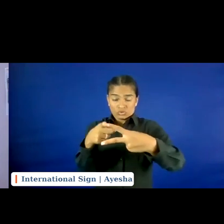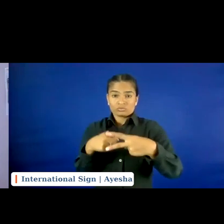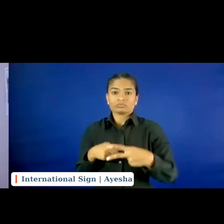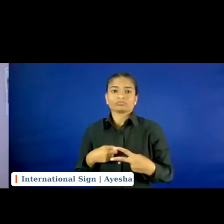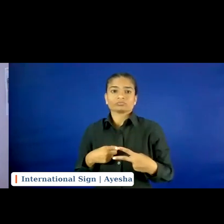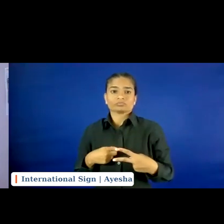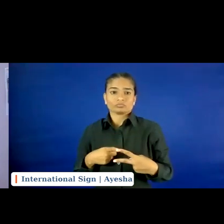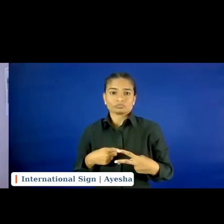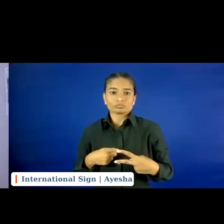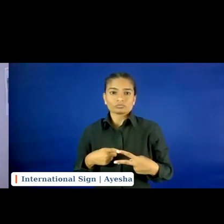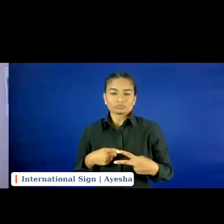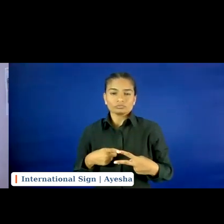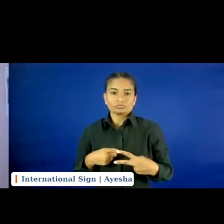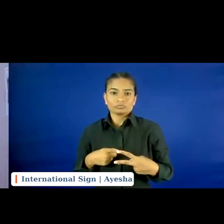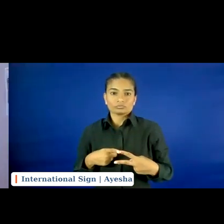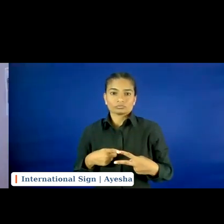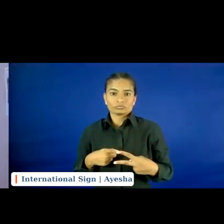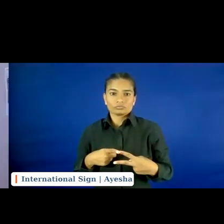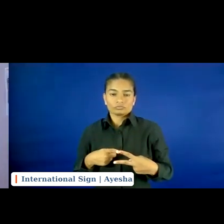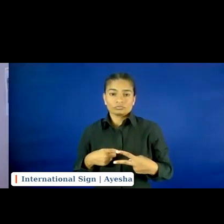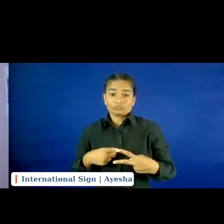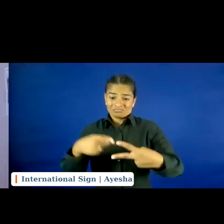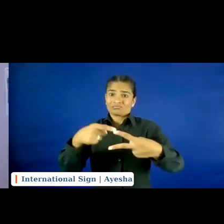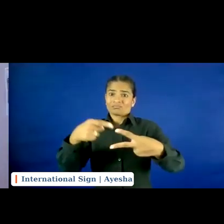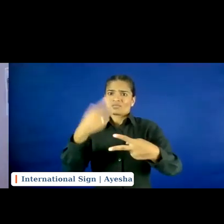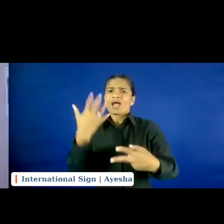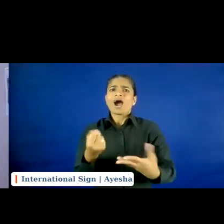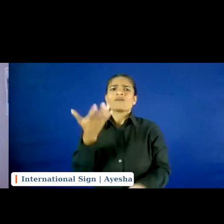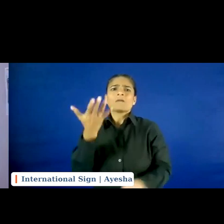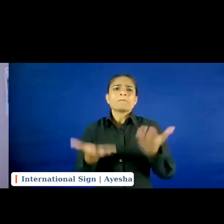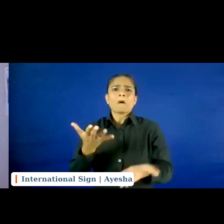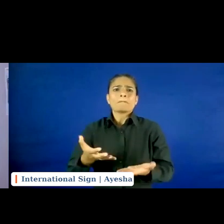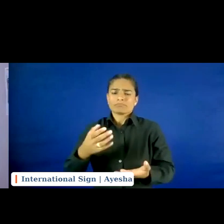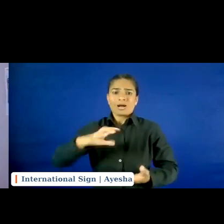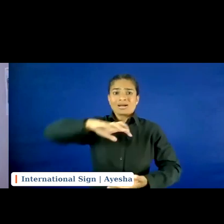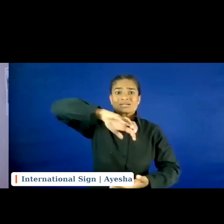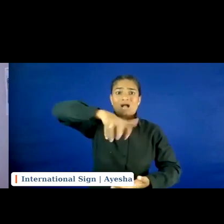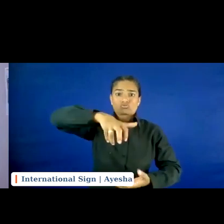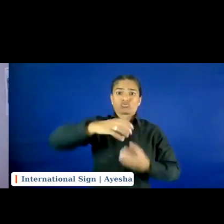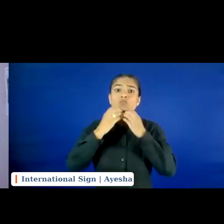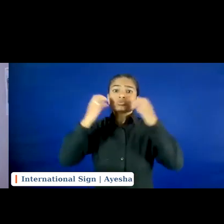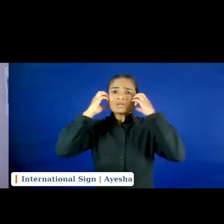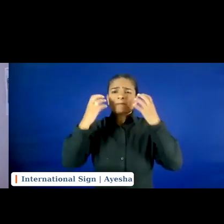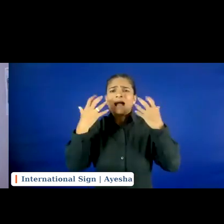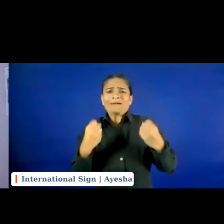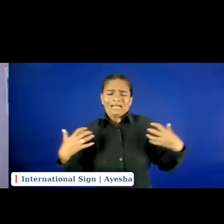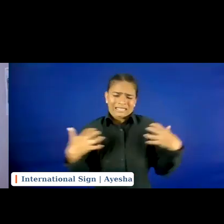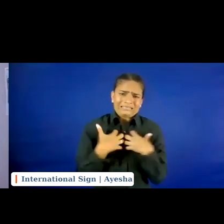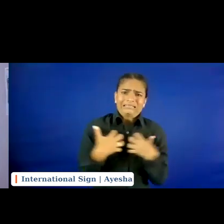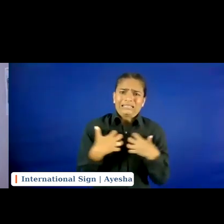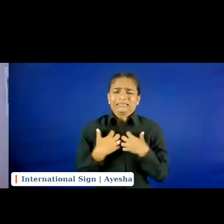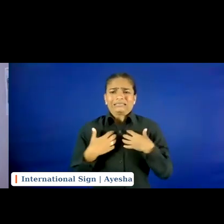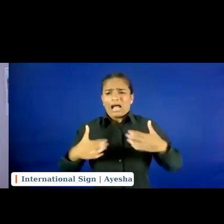grievance mechanism system at the national level in Mozambique? And part of the question of this question